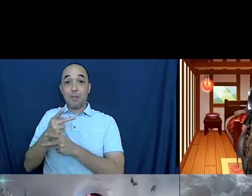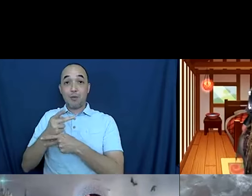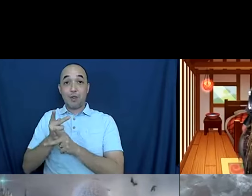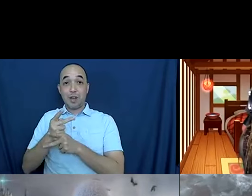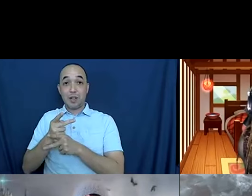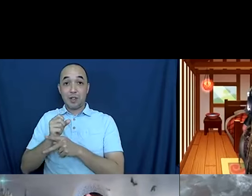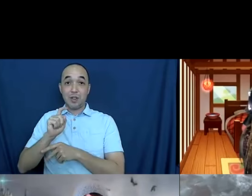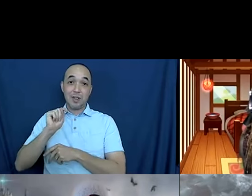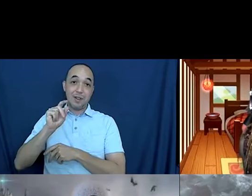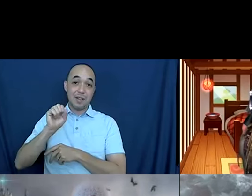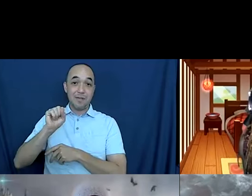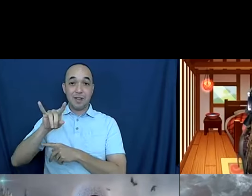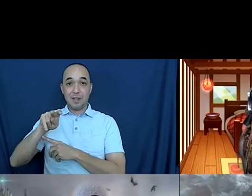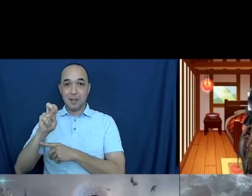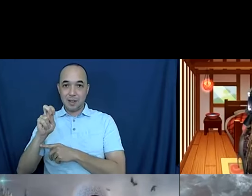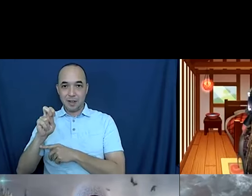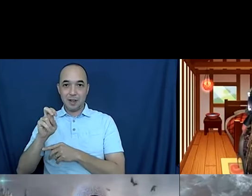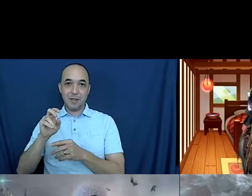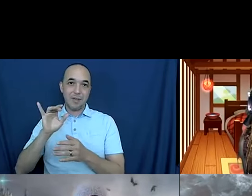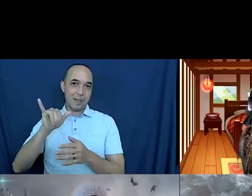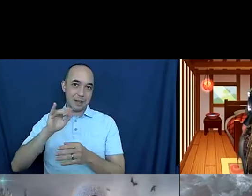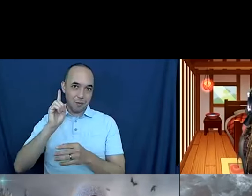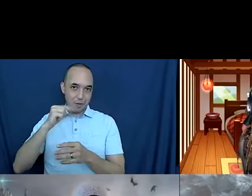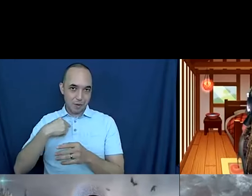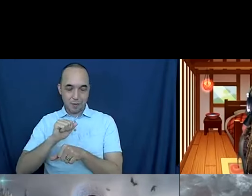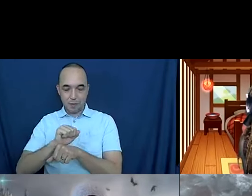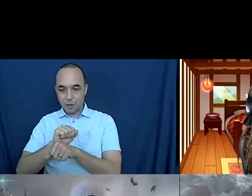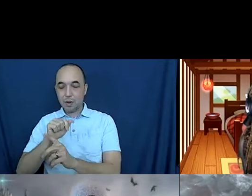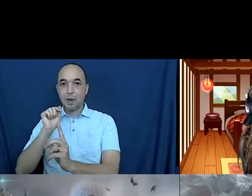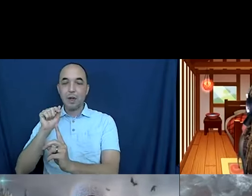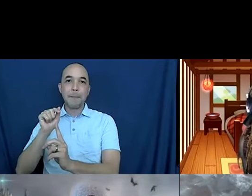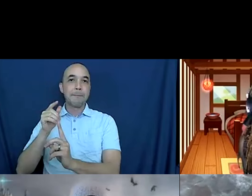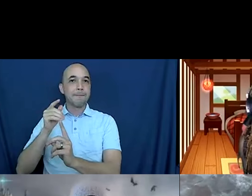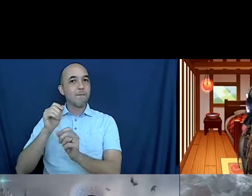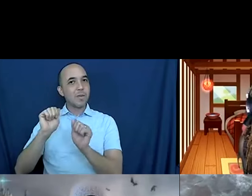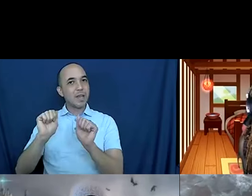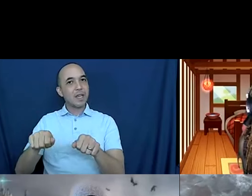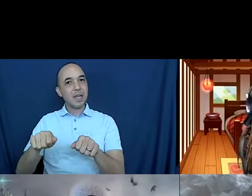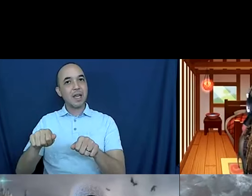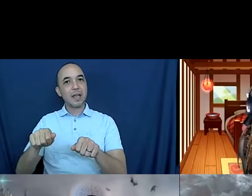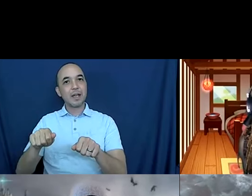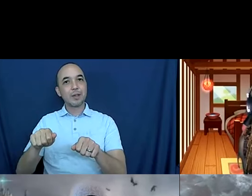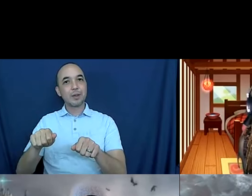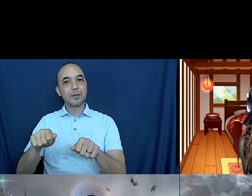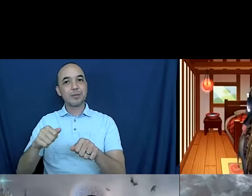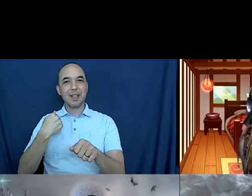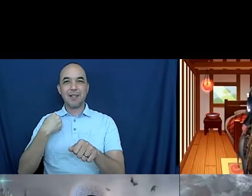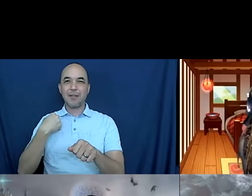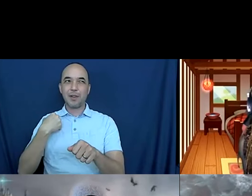TV side, which is kind of the world I work in a lot of the time, it can have a